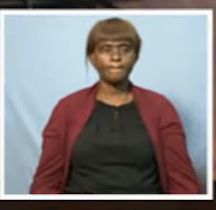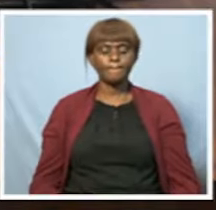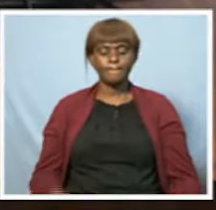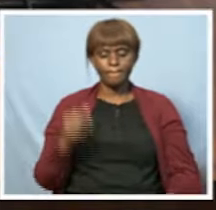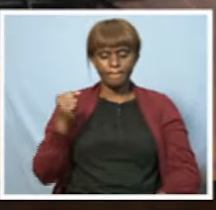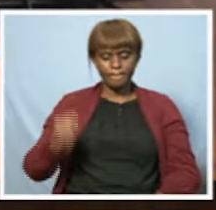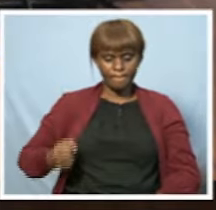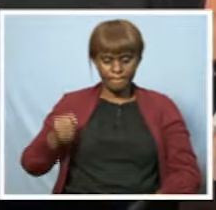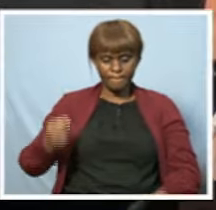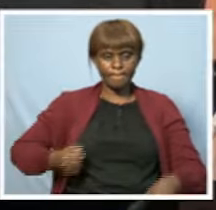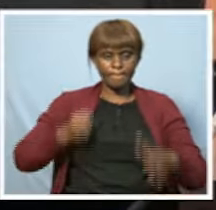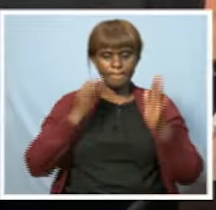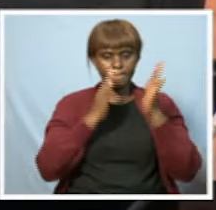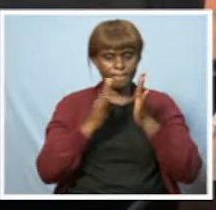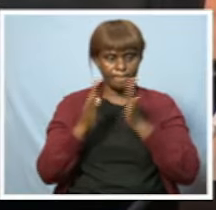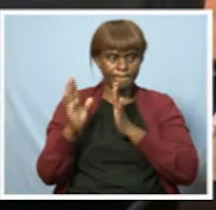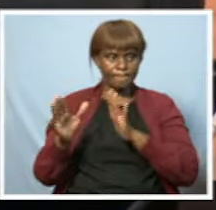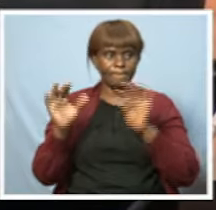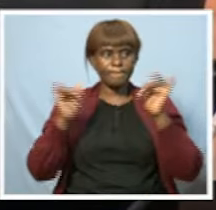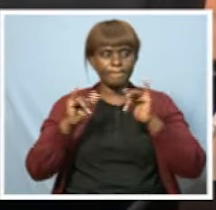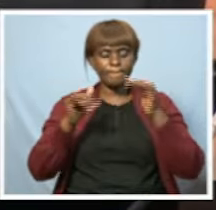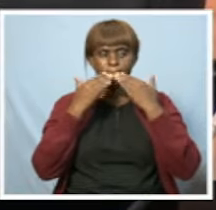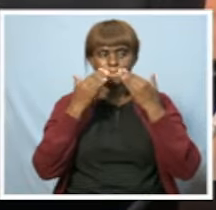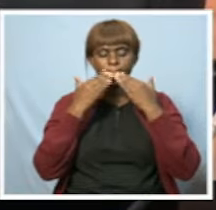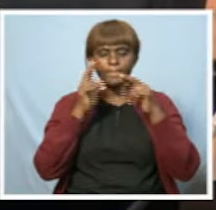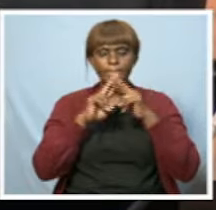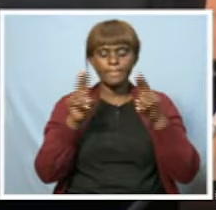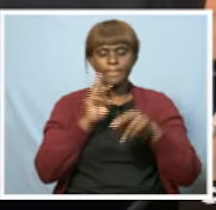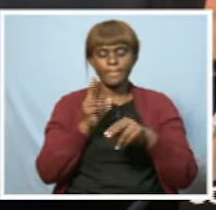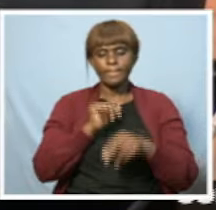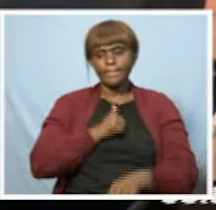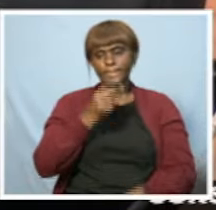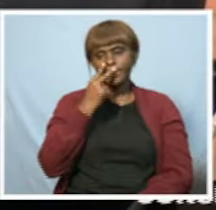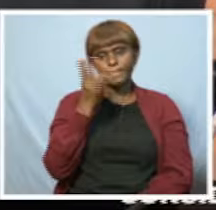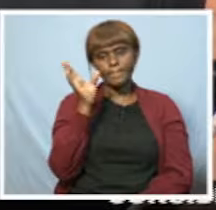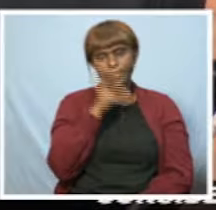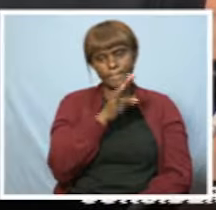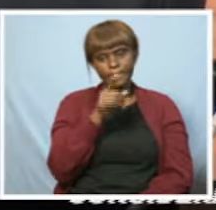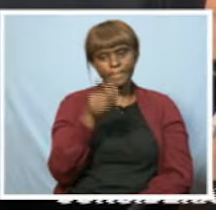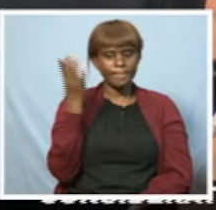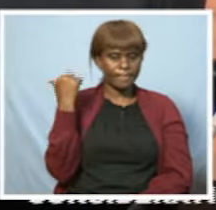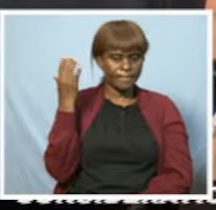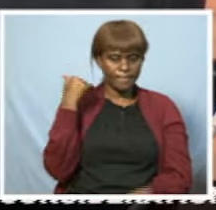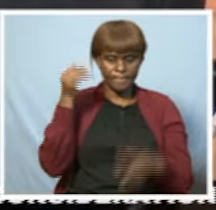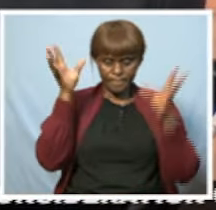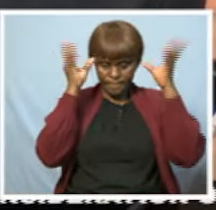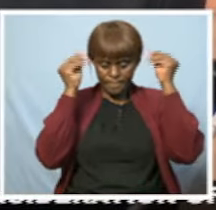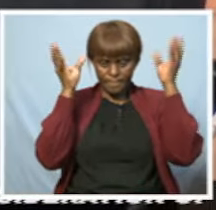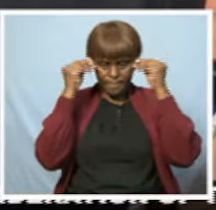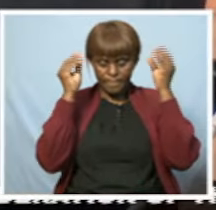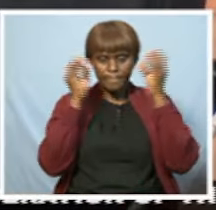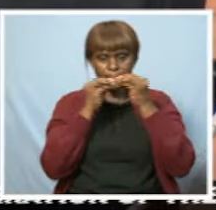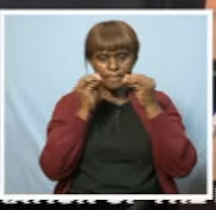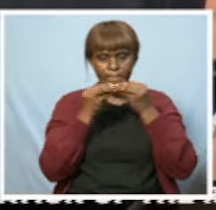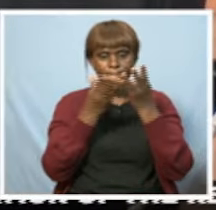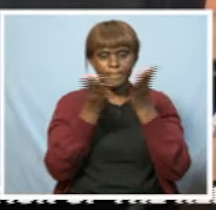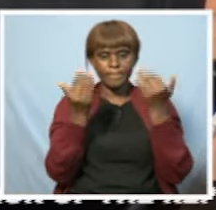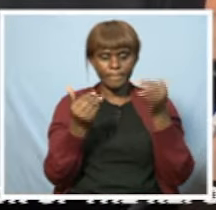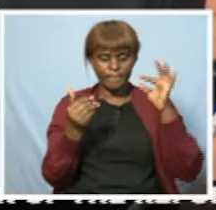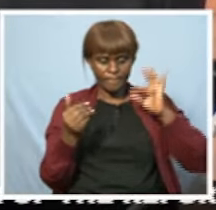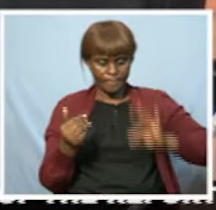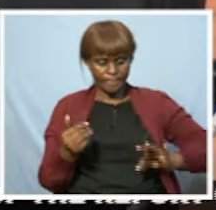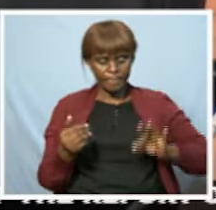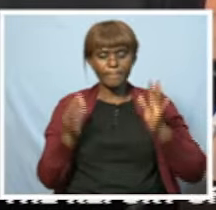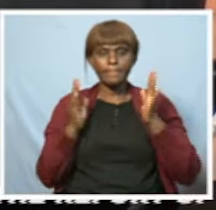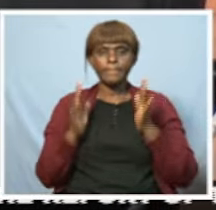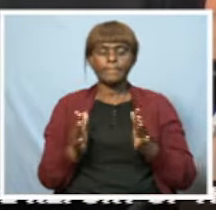Planner. Thank you, Chair. We looked at the past experience where